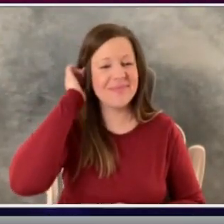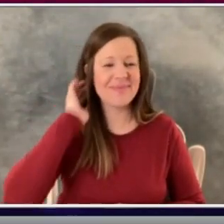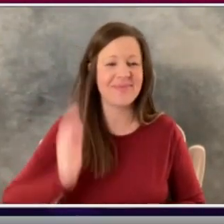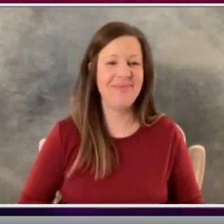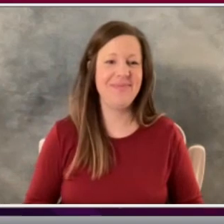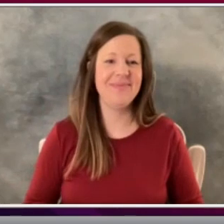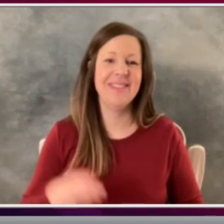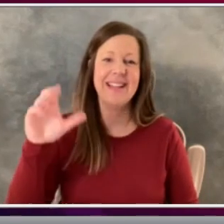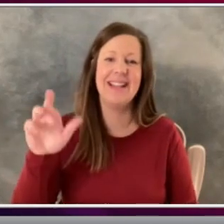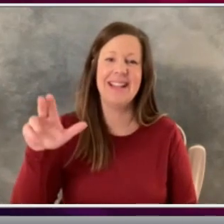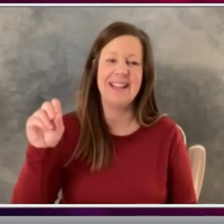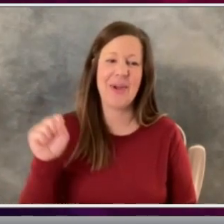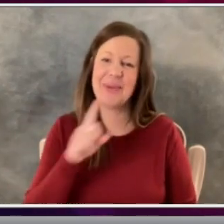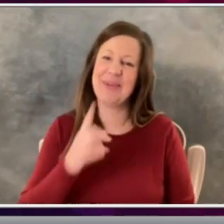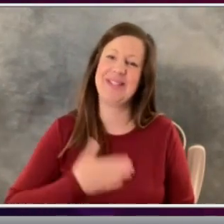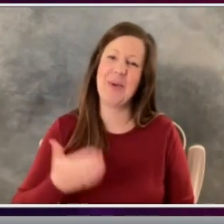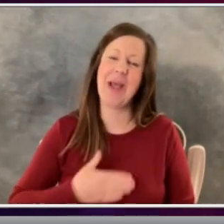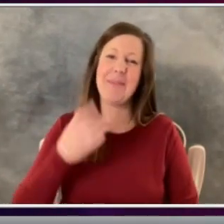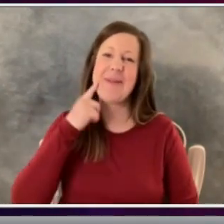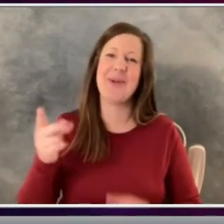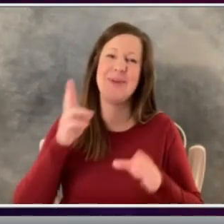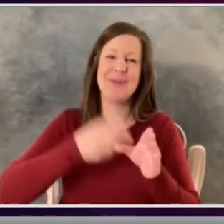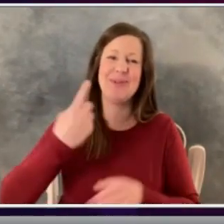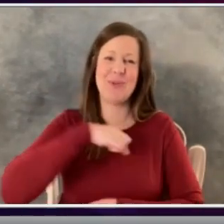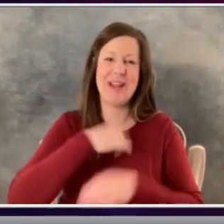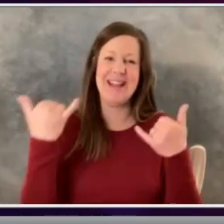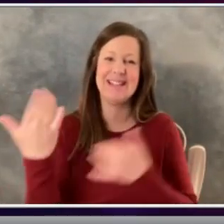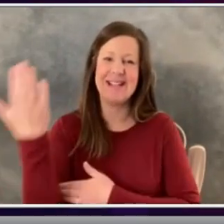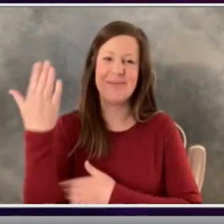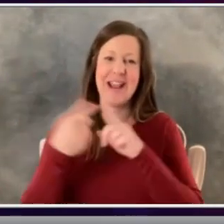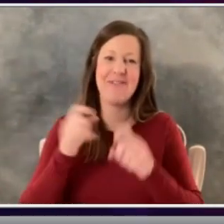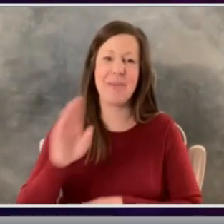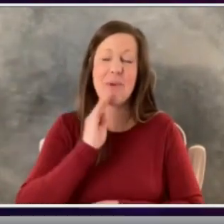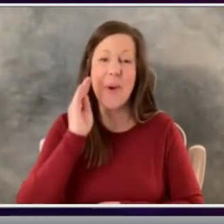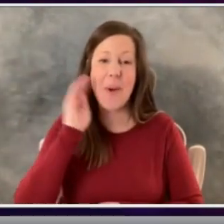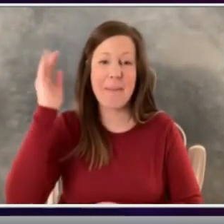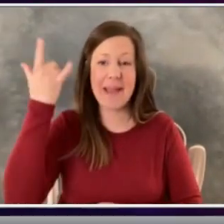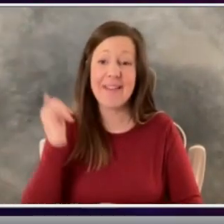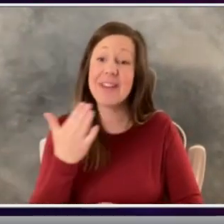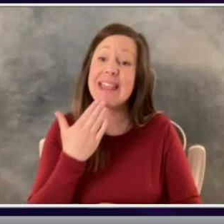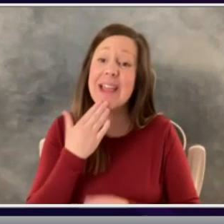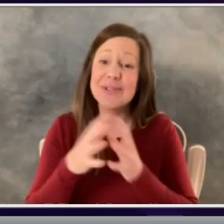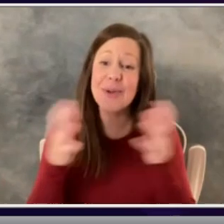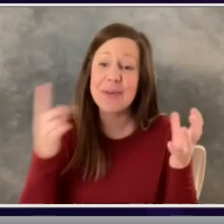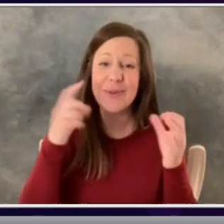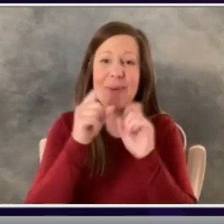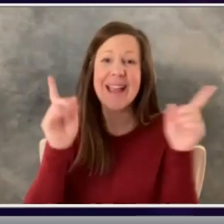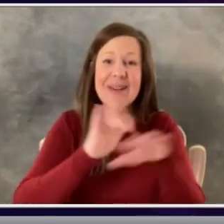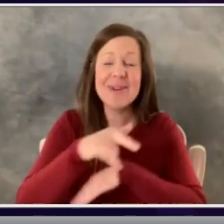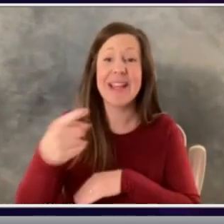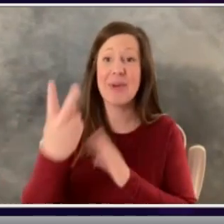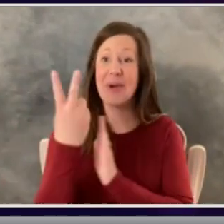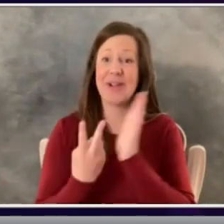Carlos, we are so happy to be joined by you this morning from your home in California, and thanks for waking up so early. You are 2 hours ahead of time.